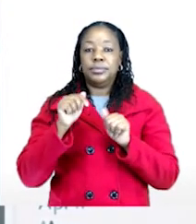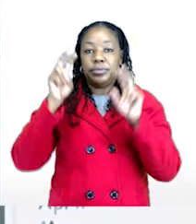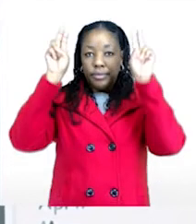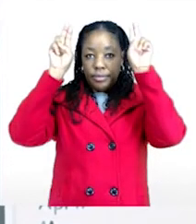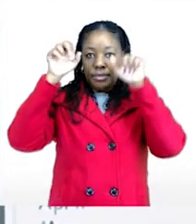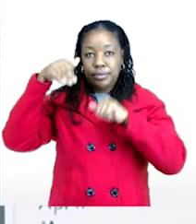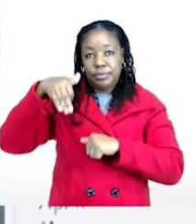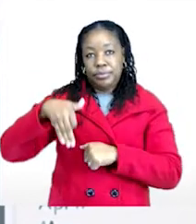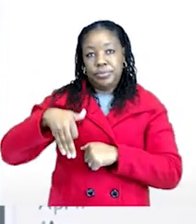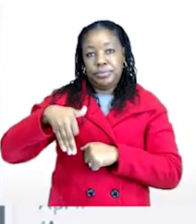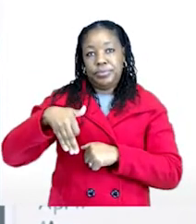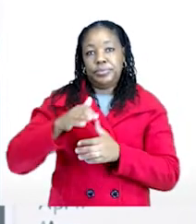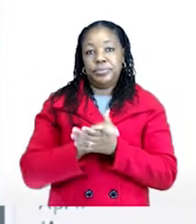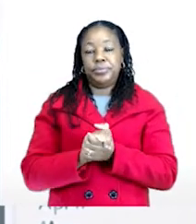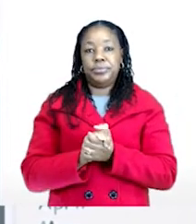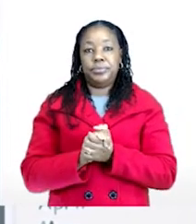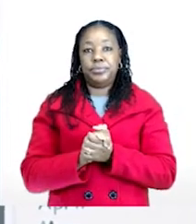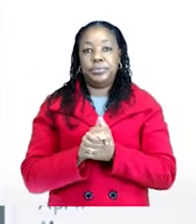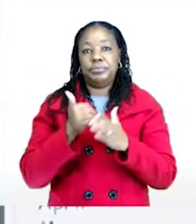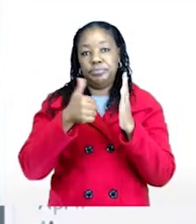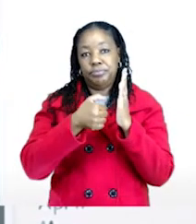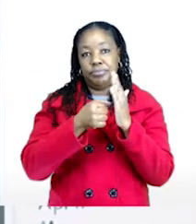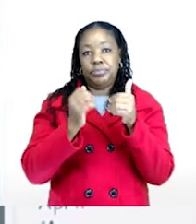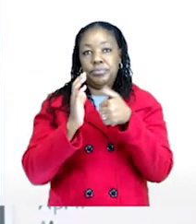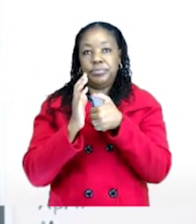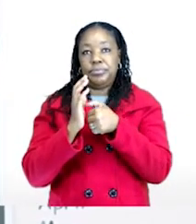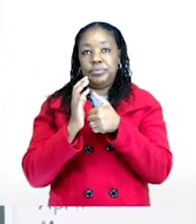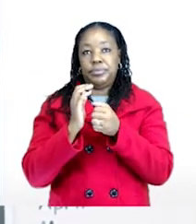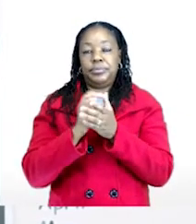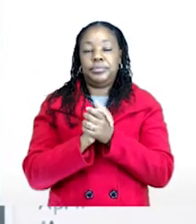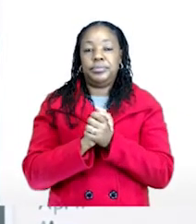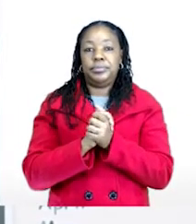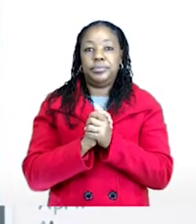Namibia. Now let's sanitize our hands before we begin.